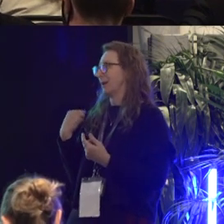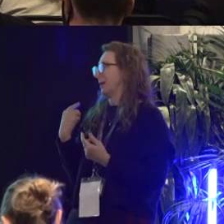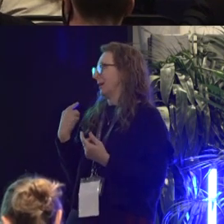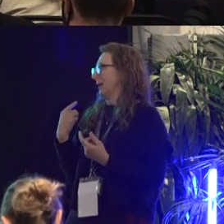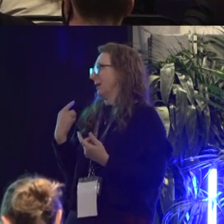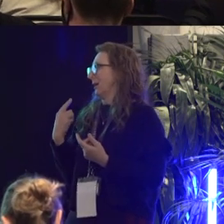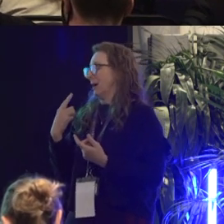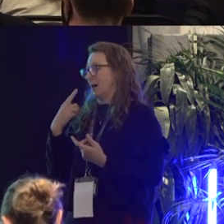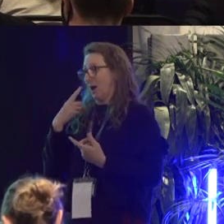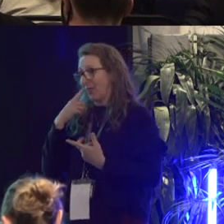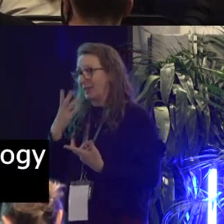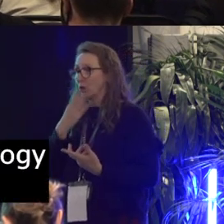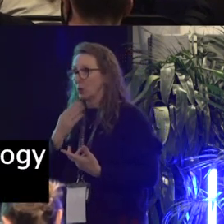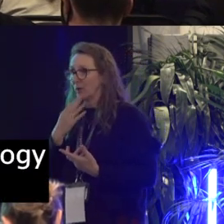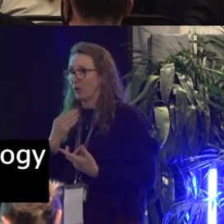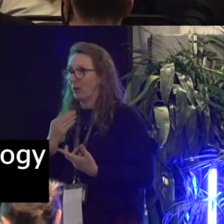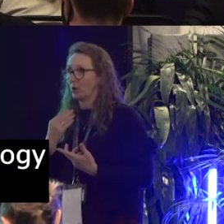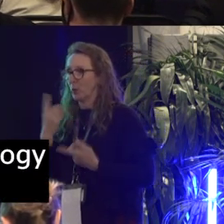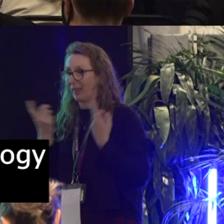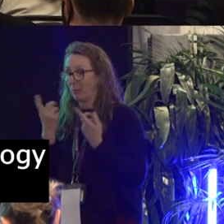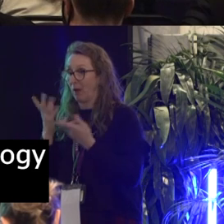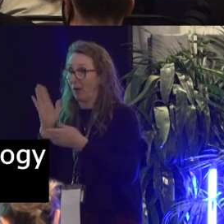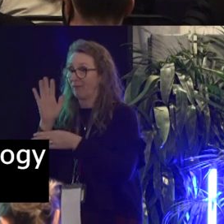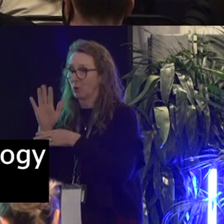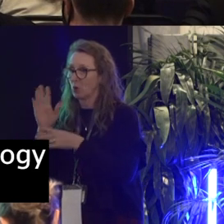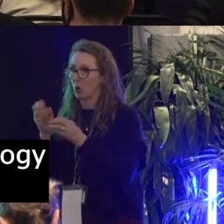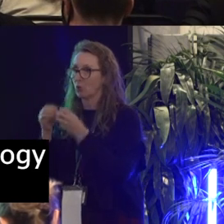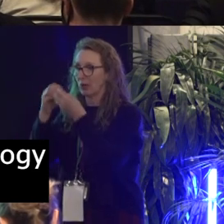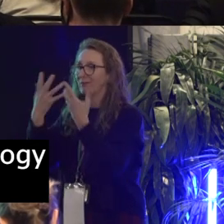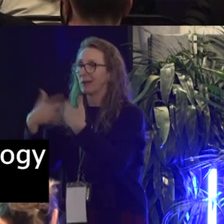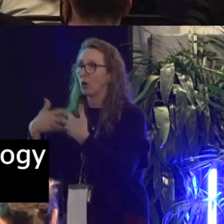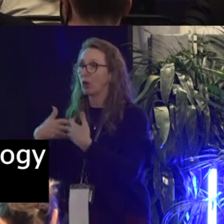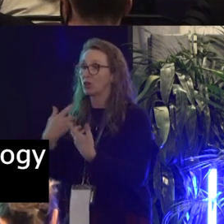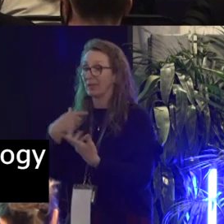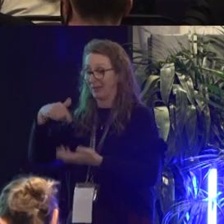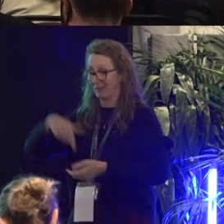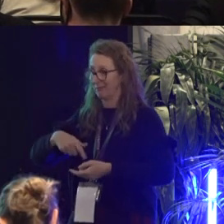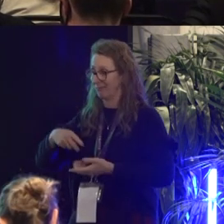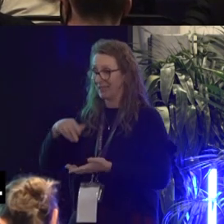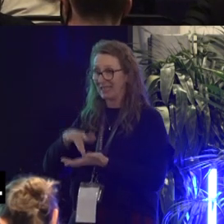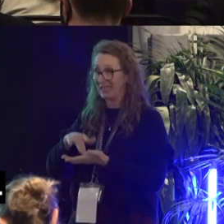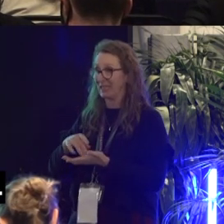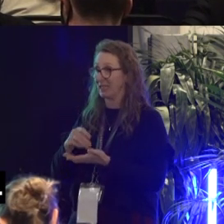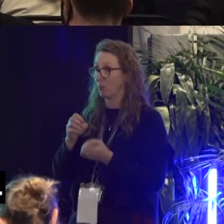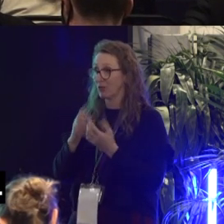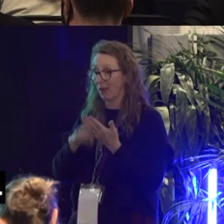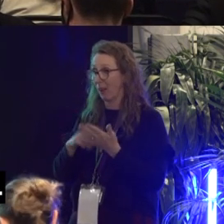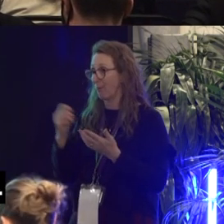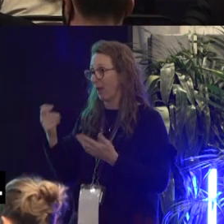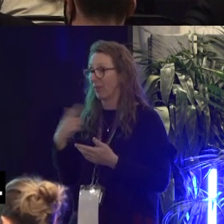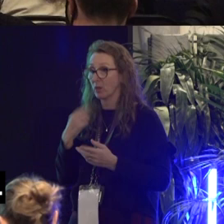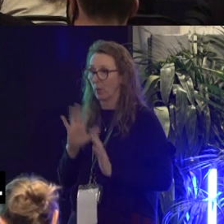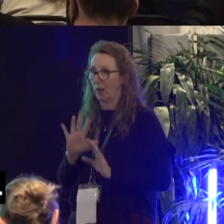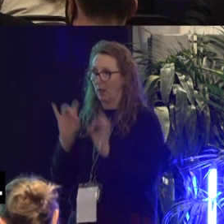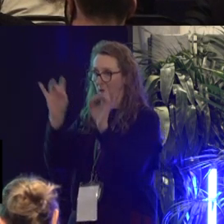think it's really useful for thinking about the future of creative technology in our cities too. So I'm going to leave it with you.